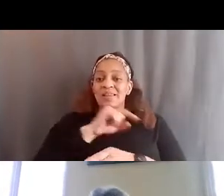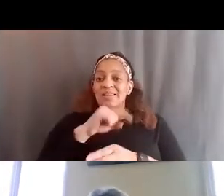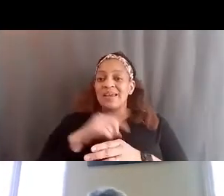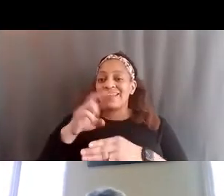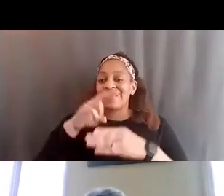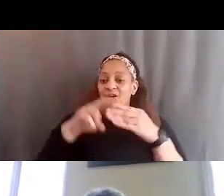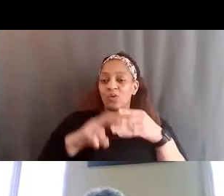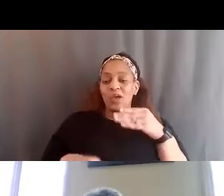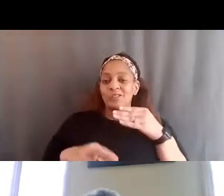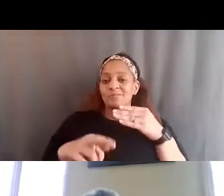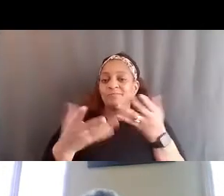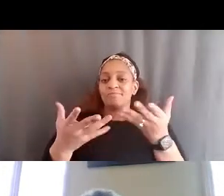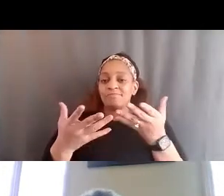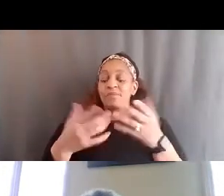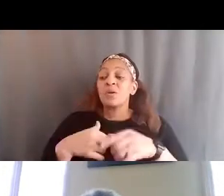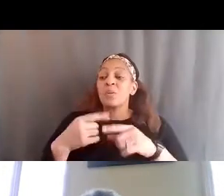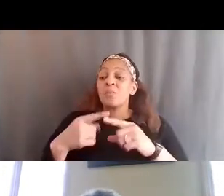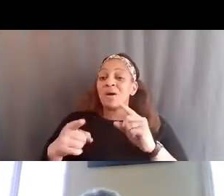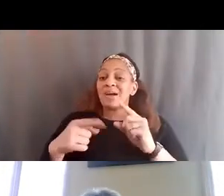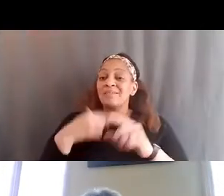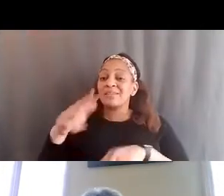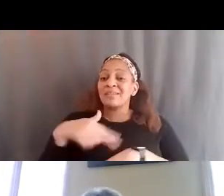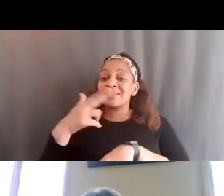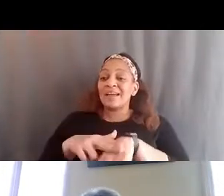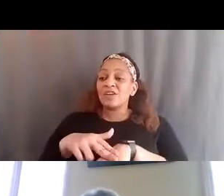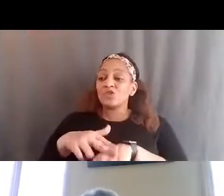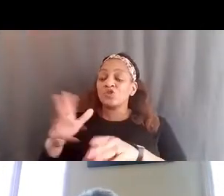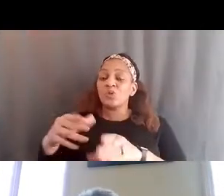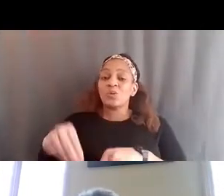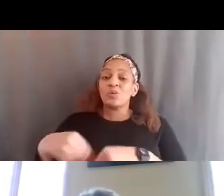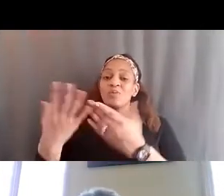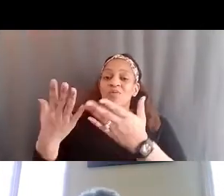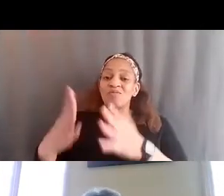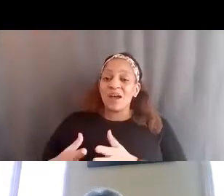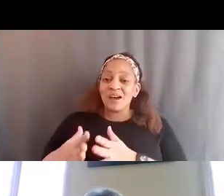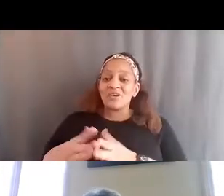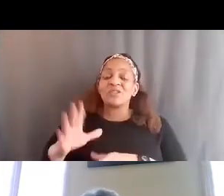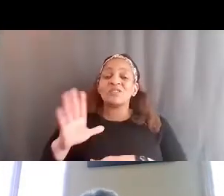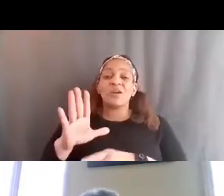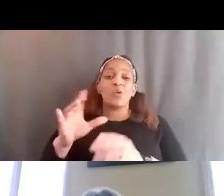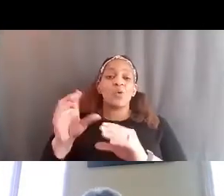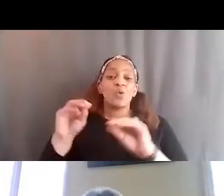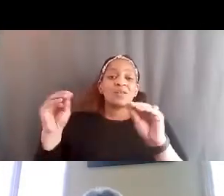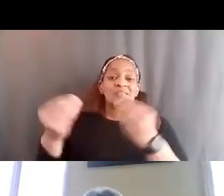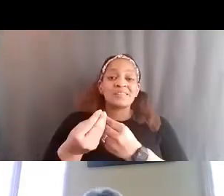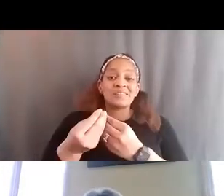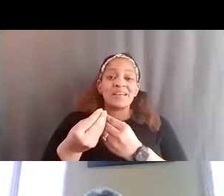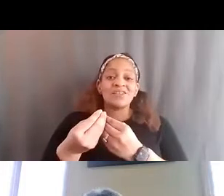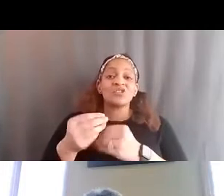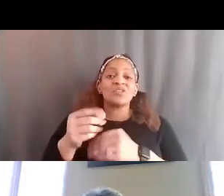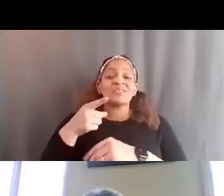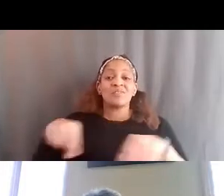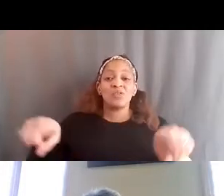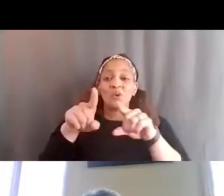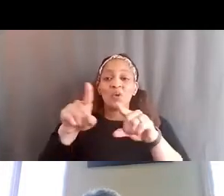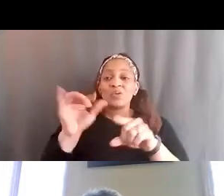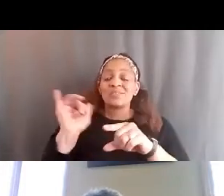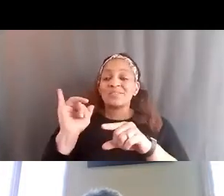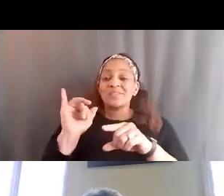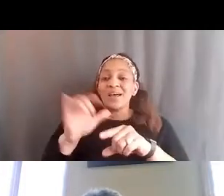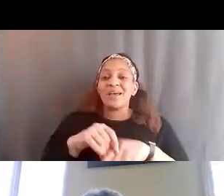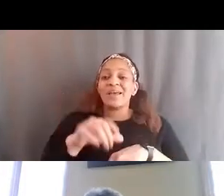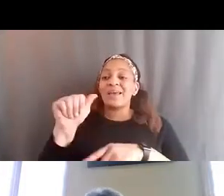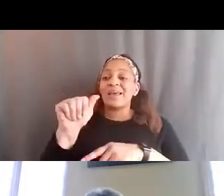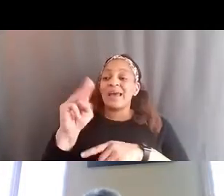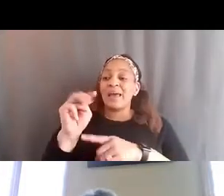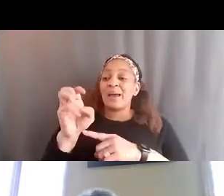And even national provider organizations like ANCOR are recognizing that fee for